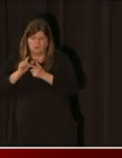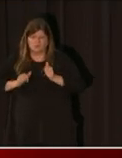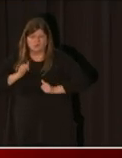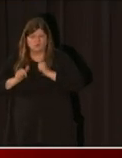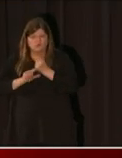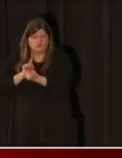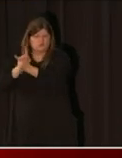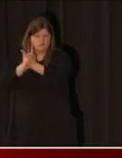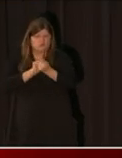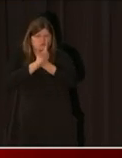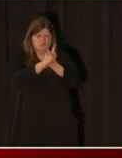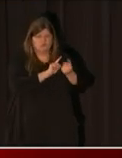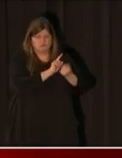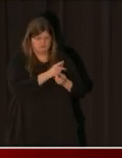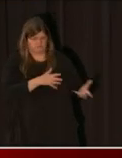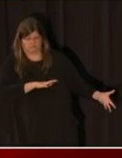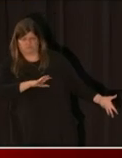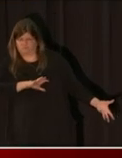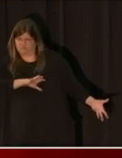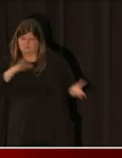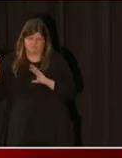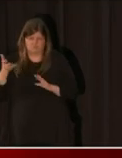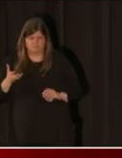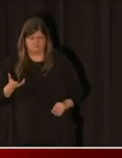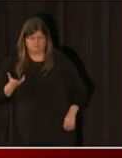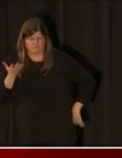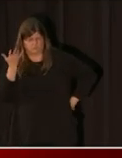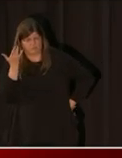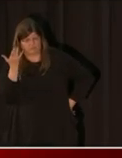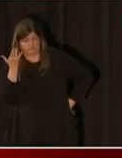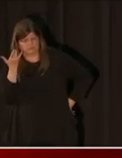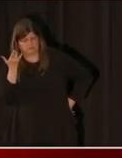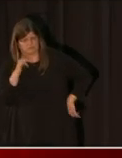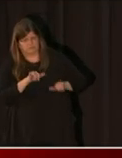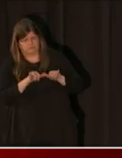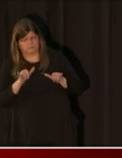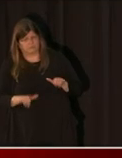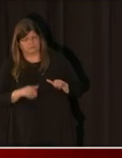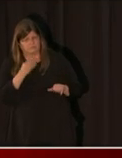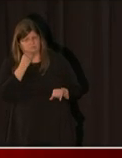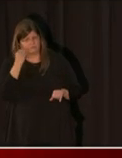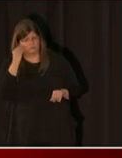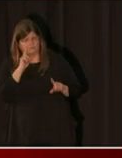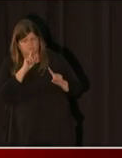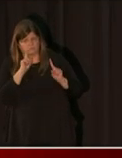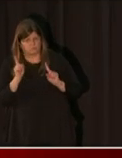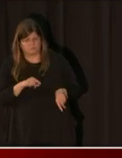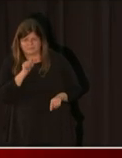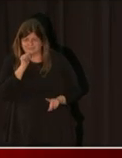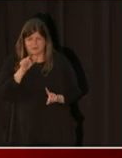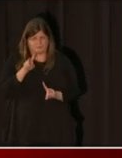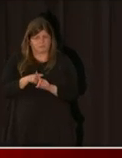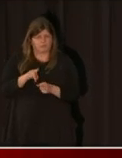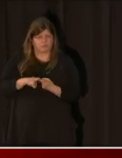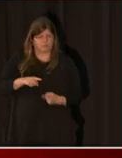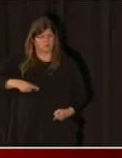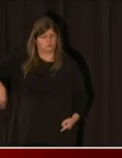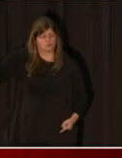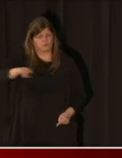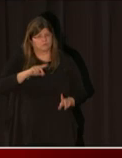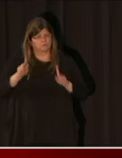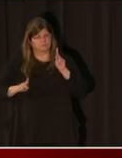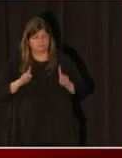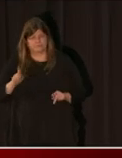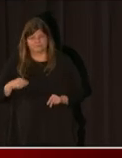just running amok. So why does the stay-at-home order not apply to them? And then also a more broad because they don't